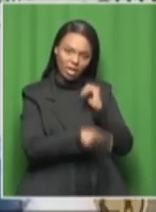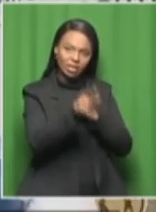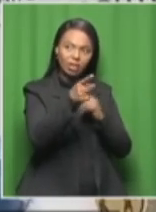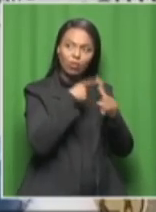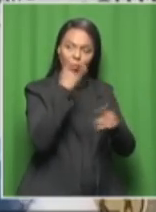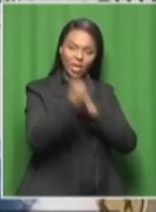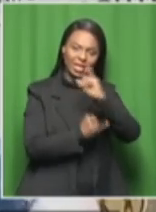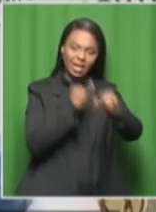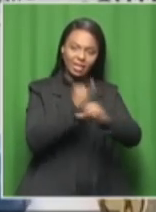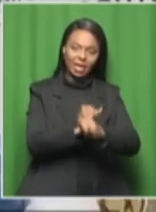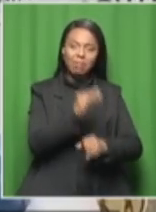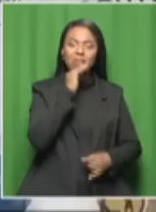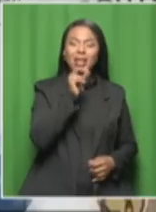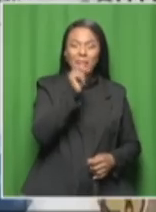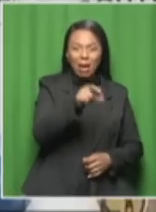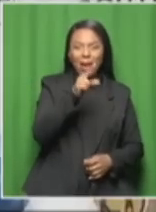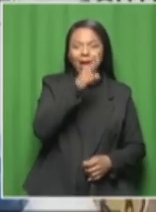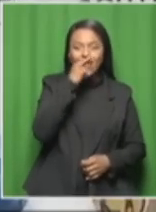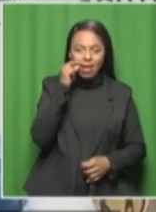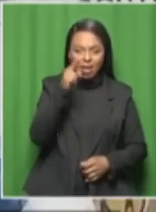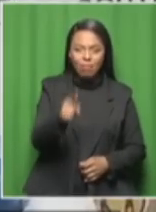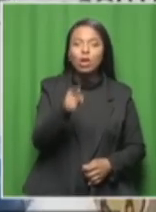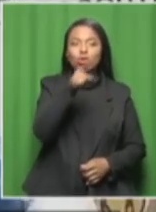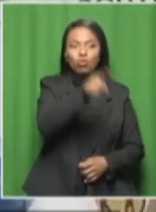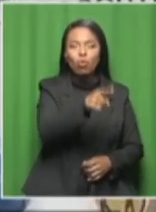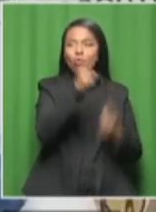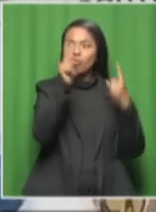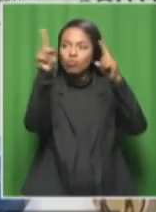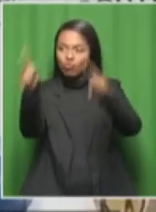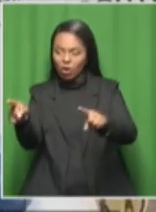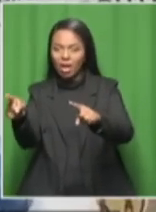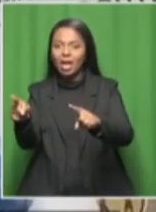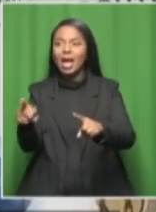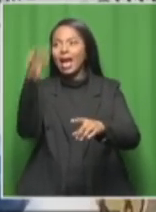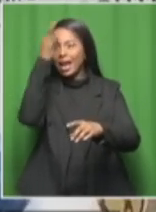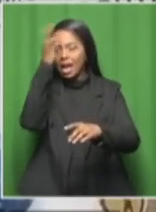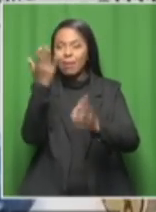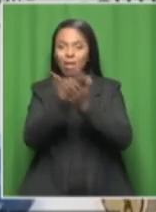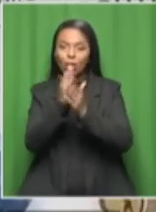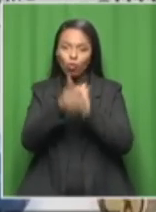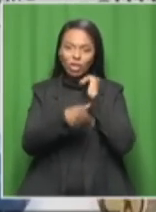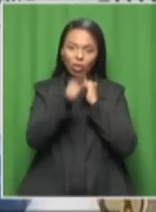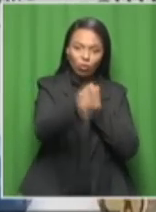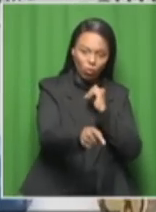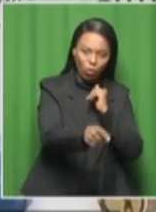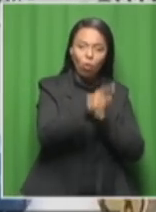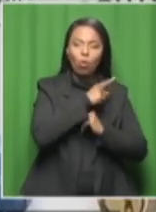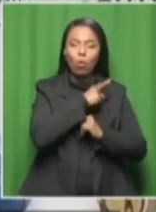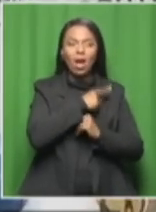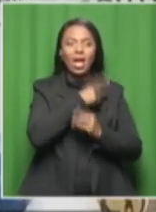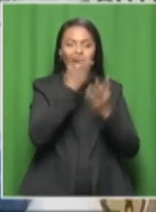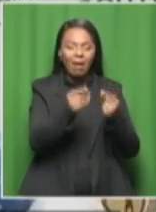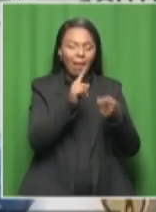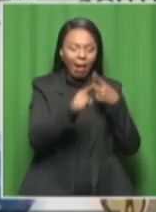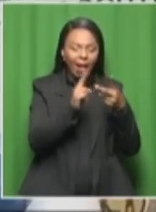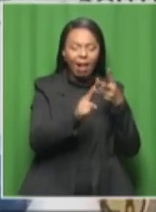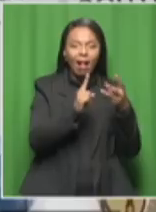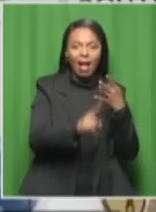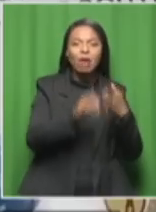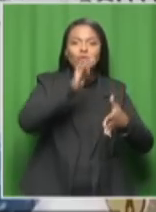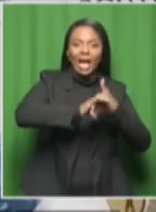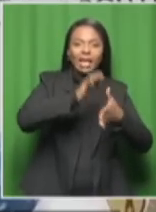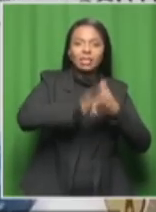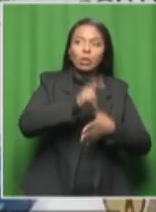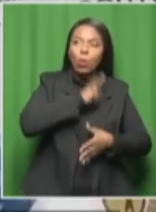what refugee means. You are under international protection because of factors, all of